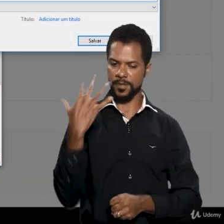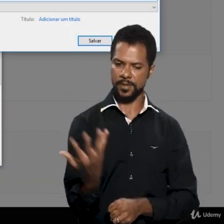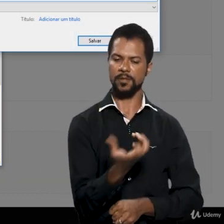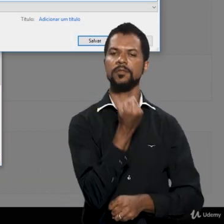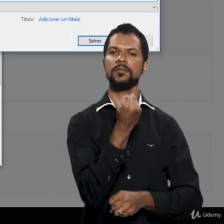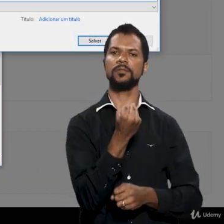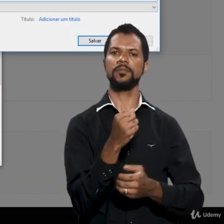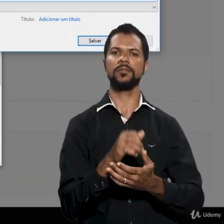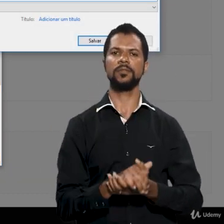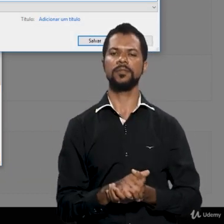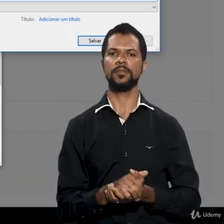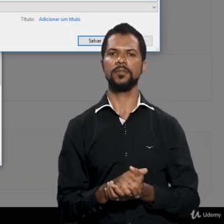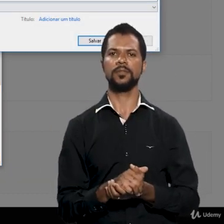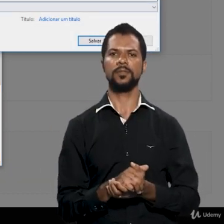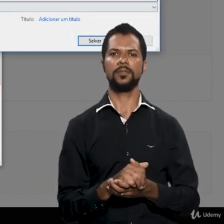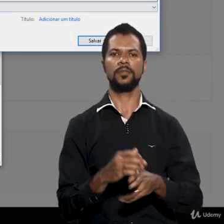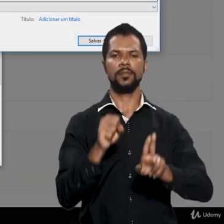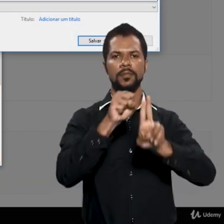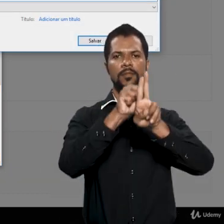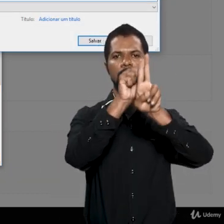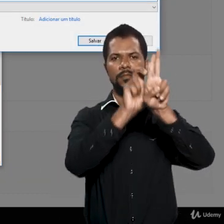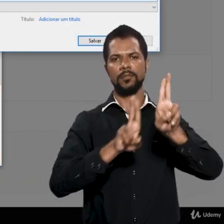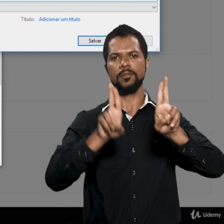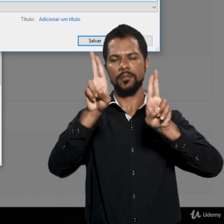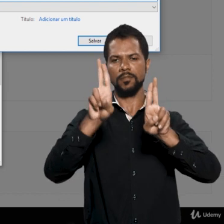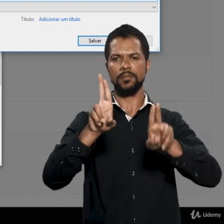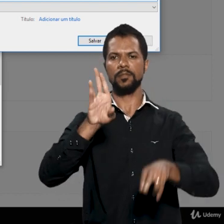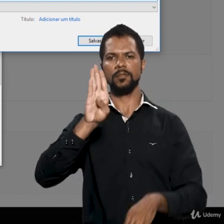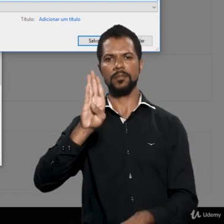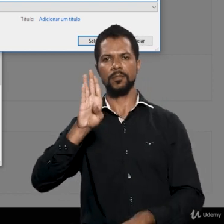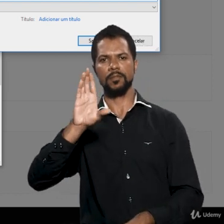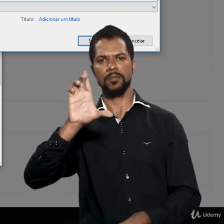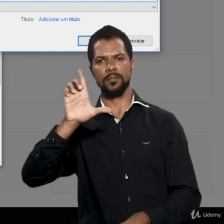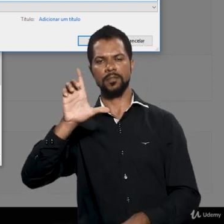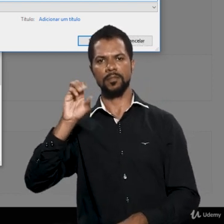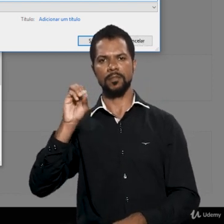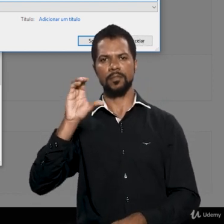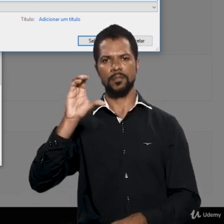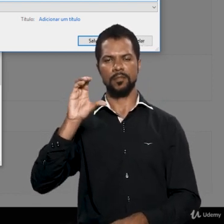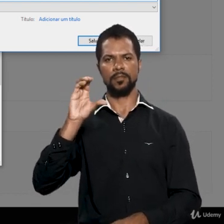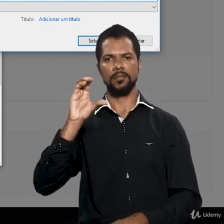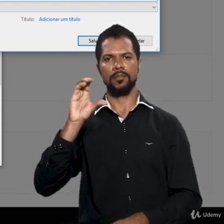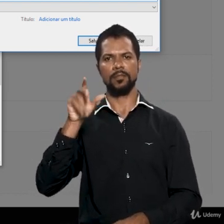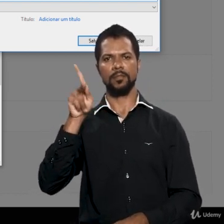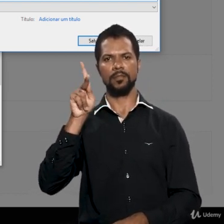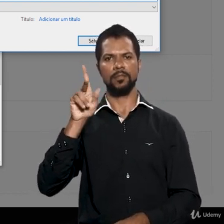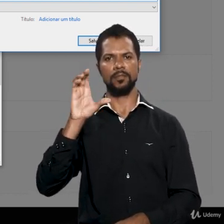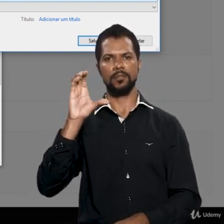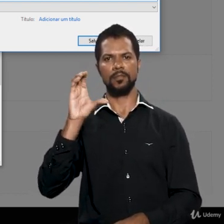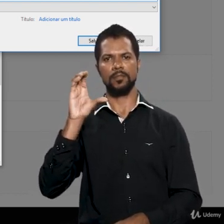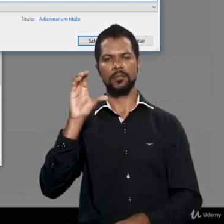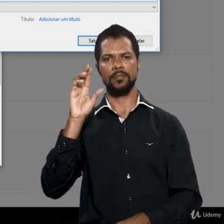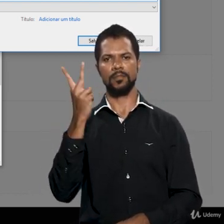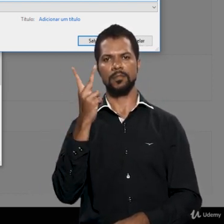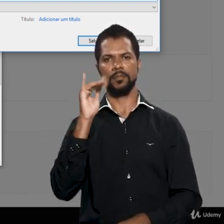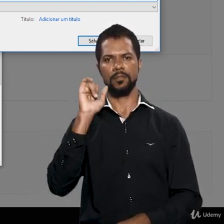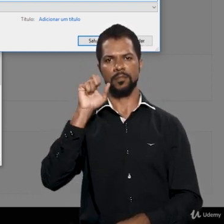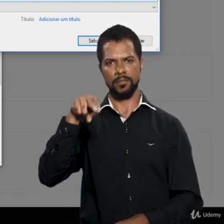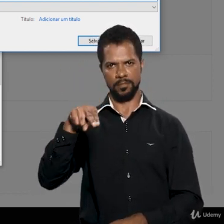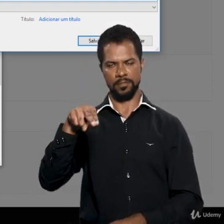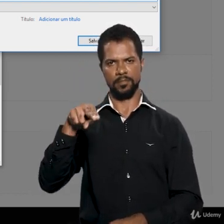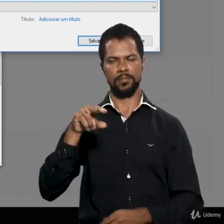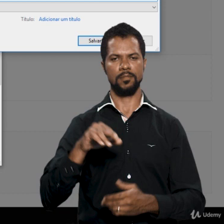put here backup from blockchain. So this is my blockchain wallet backup.